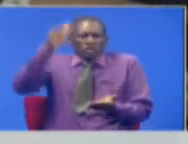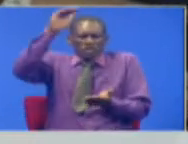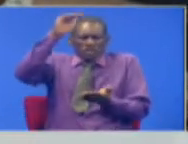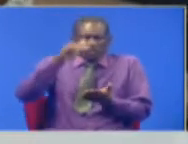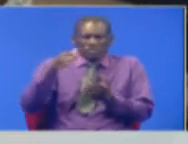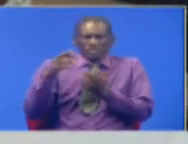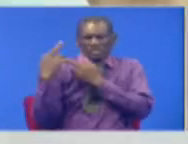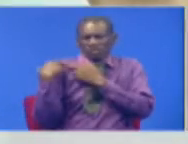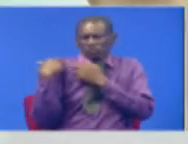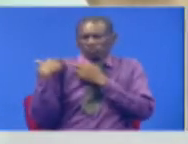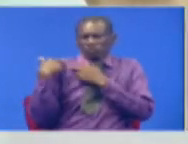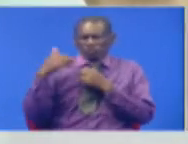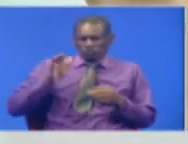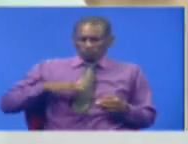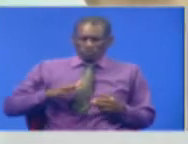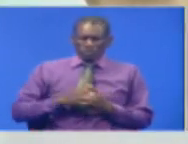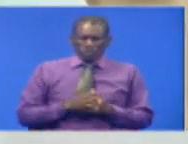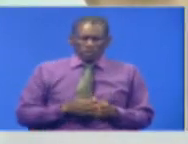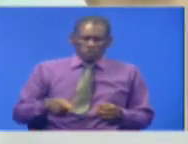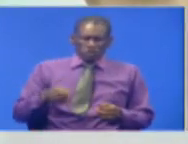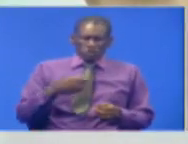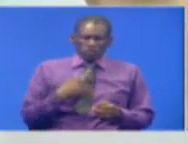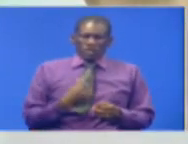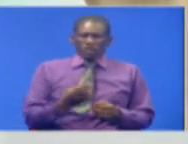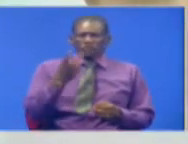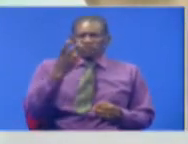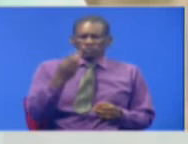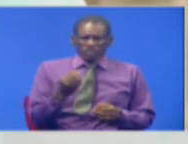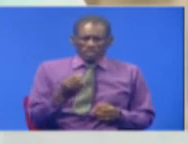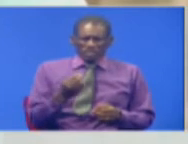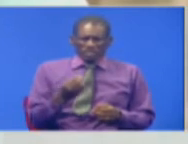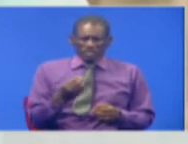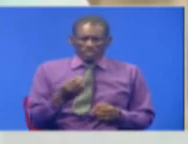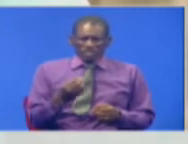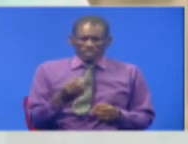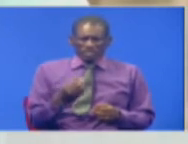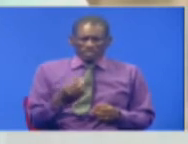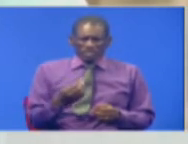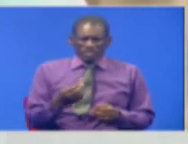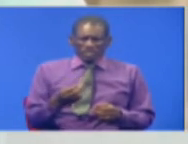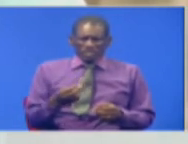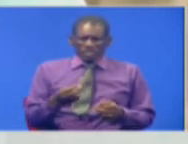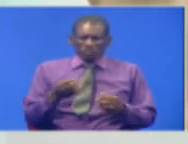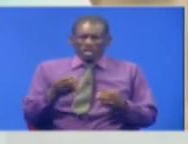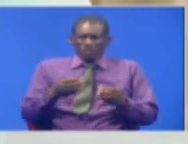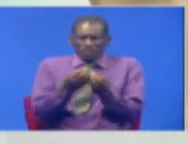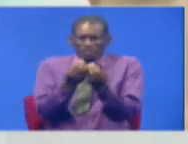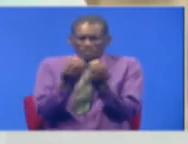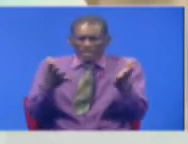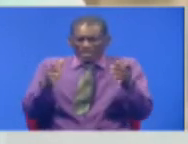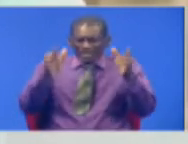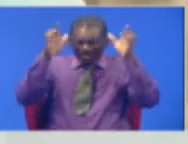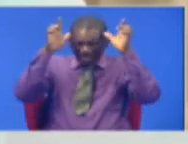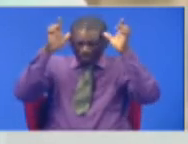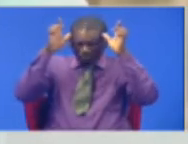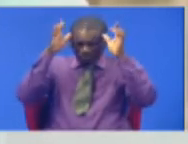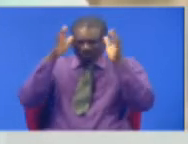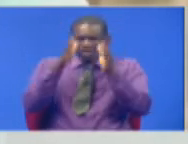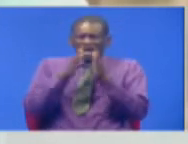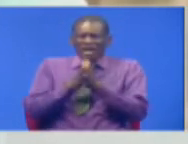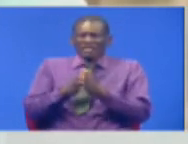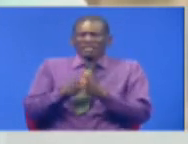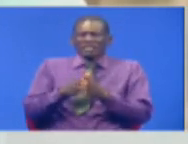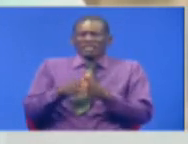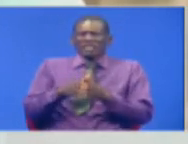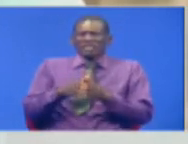women's backs. They have plenty of cattle and goat manure, and so they have enough raw material for a